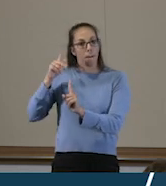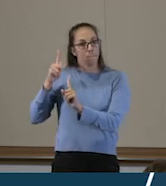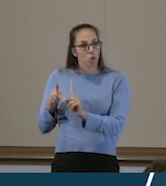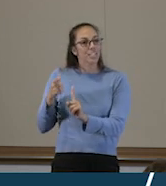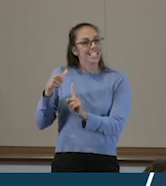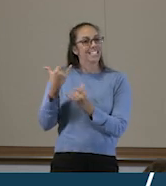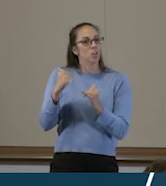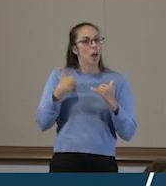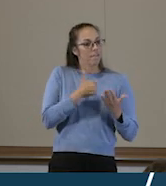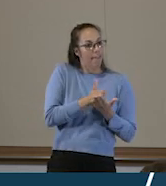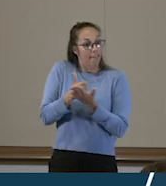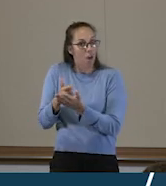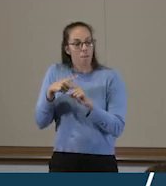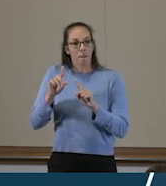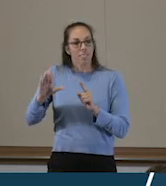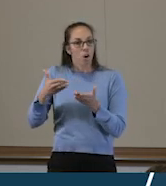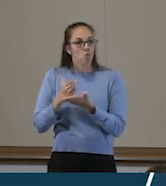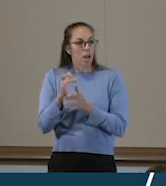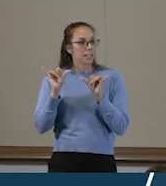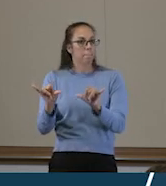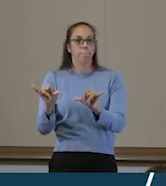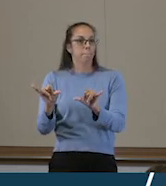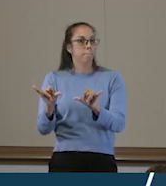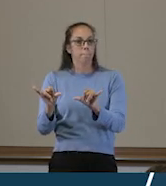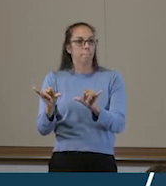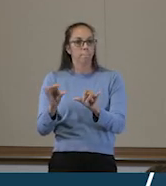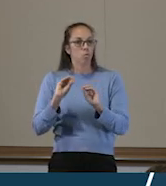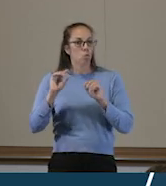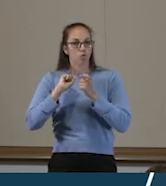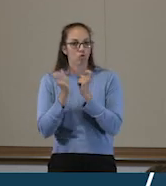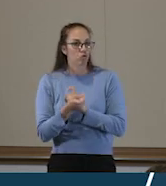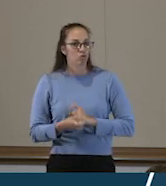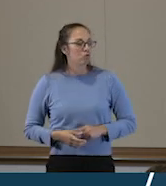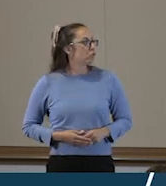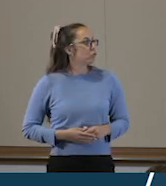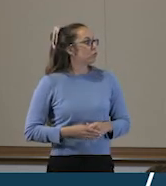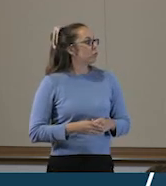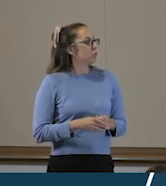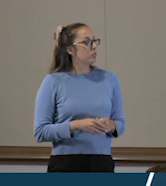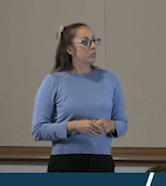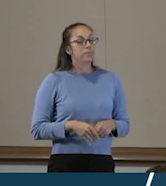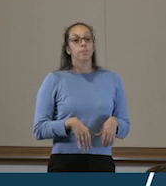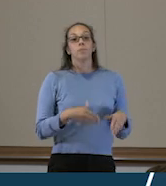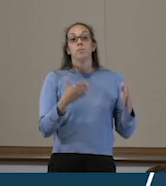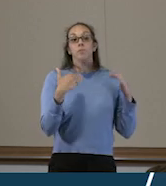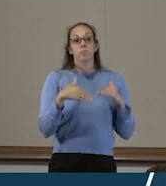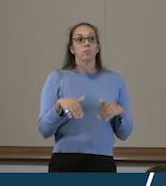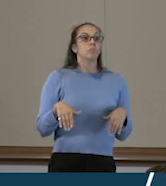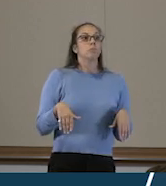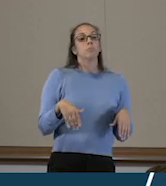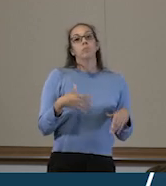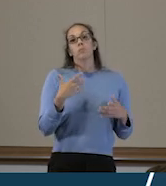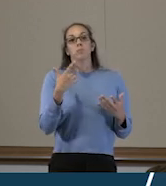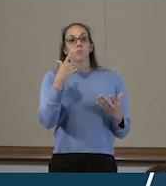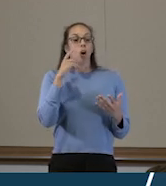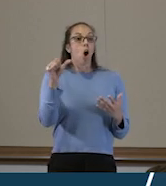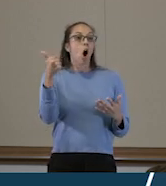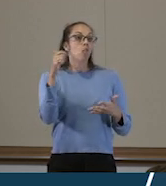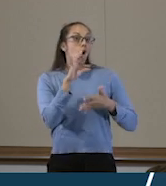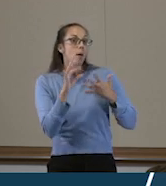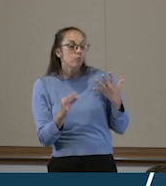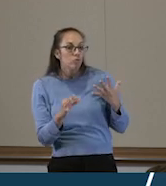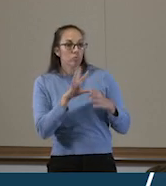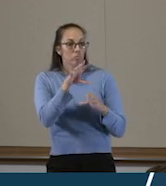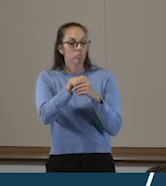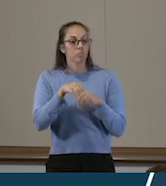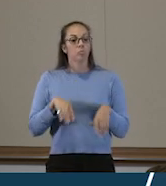help with decisions. And it can be used with other alternatives, like guardianship, for example.